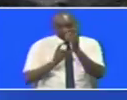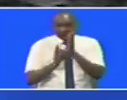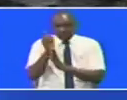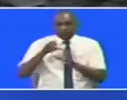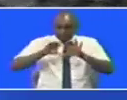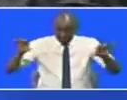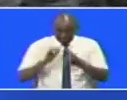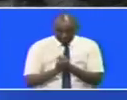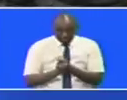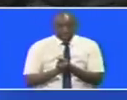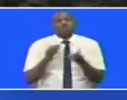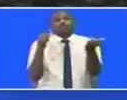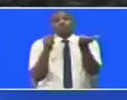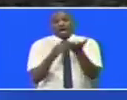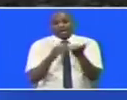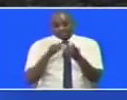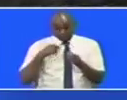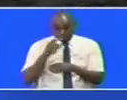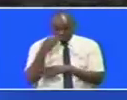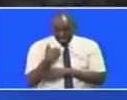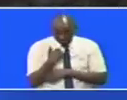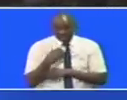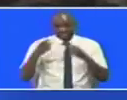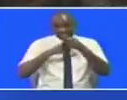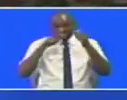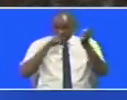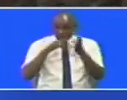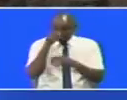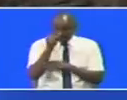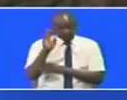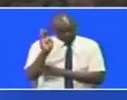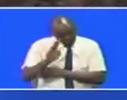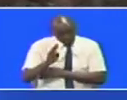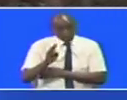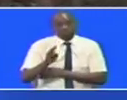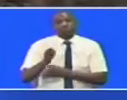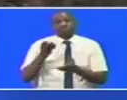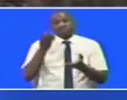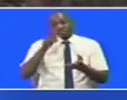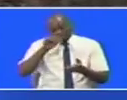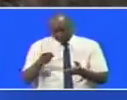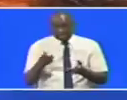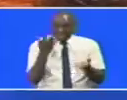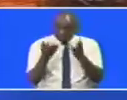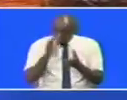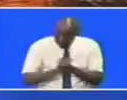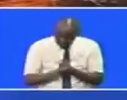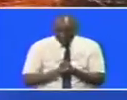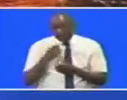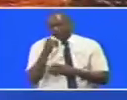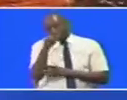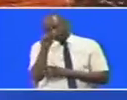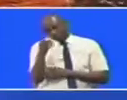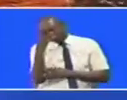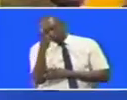pipeline. Uganda estimates overall crude reserves at 6.5 billion barrels, while recoverable reserves are seen at between